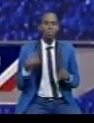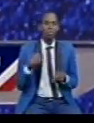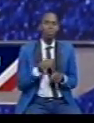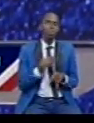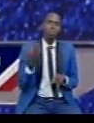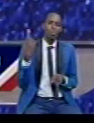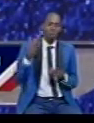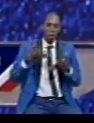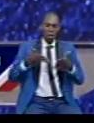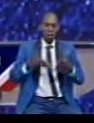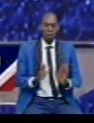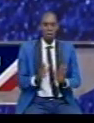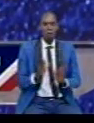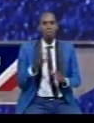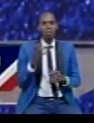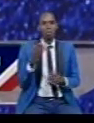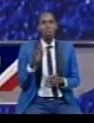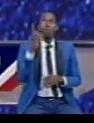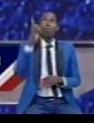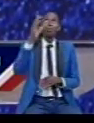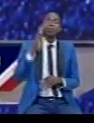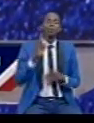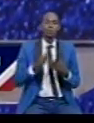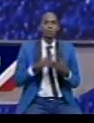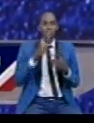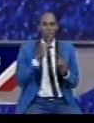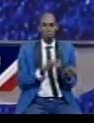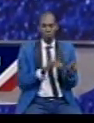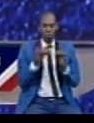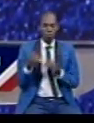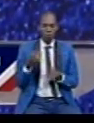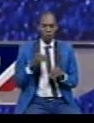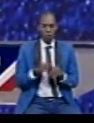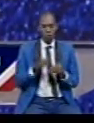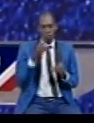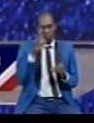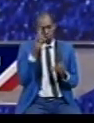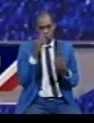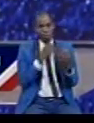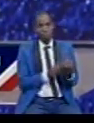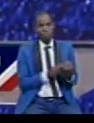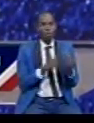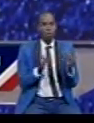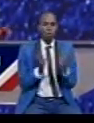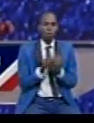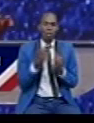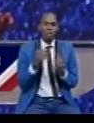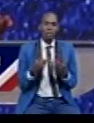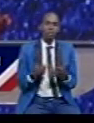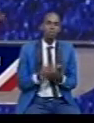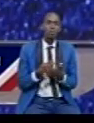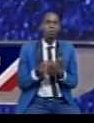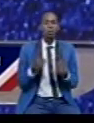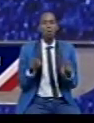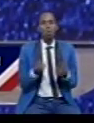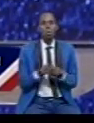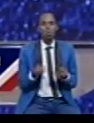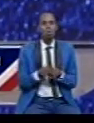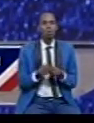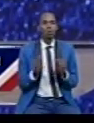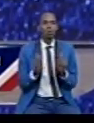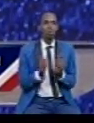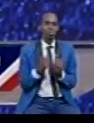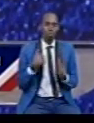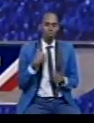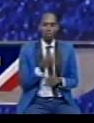allowed of God to be put in trust with the gospel, even so we